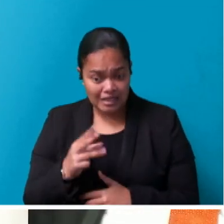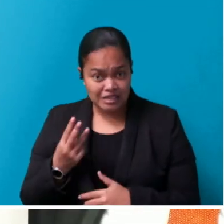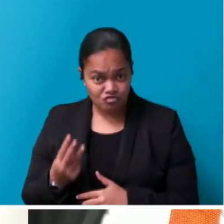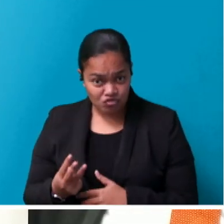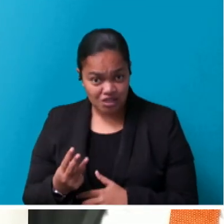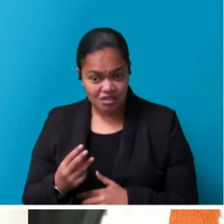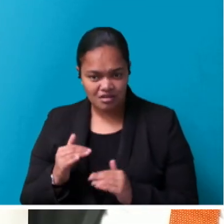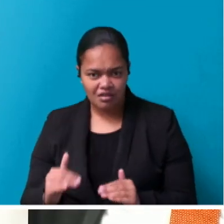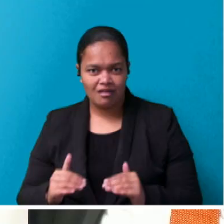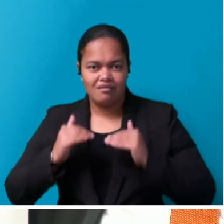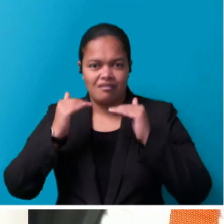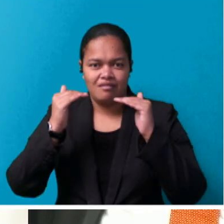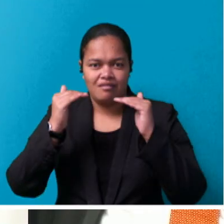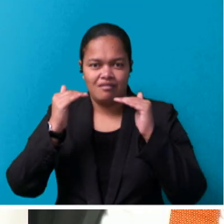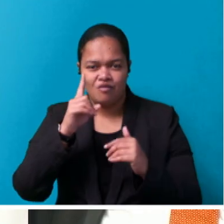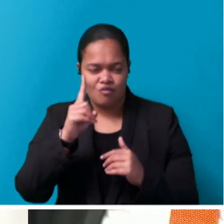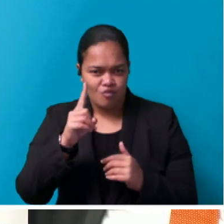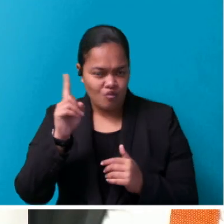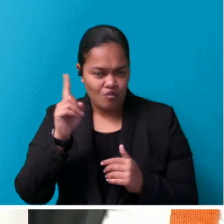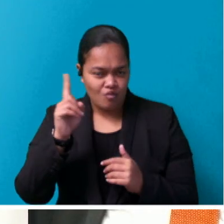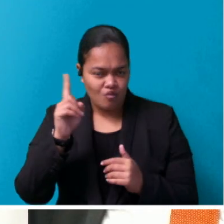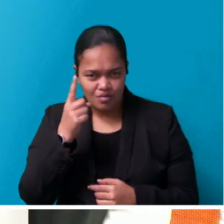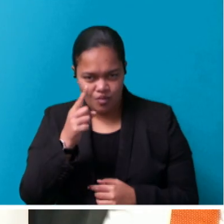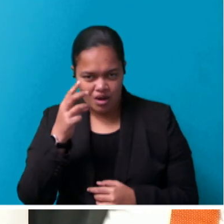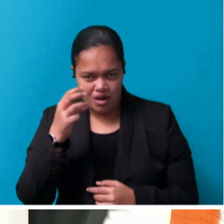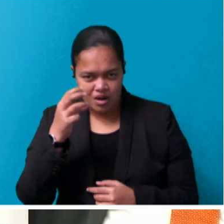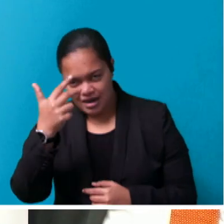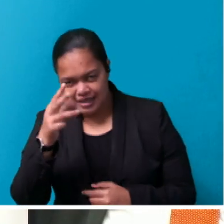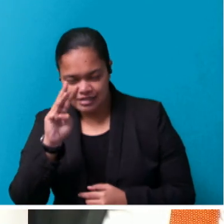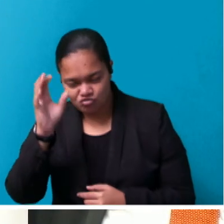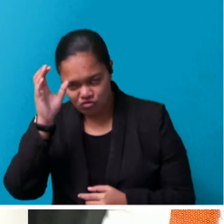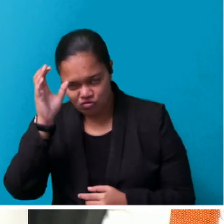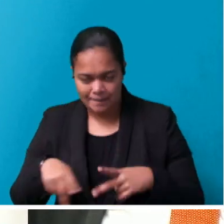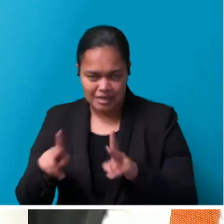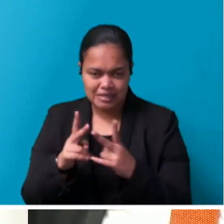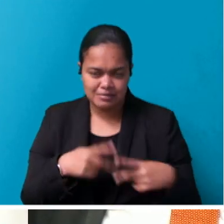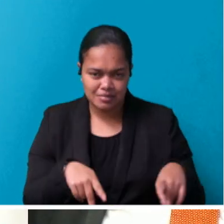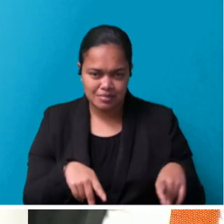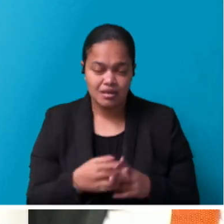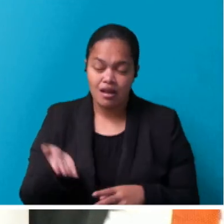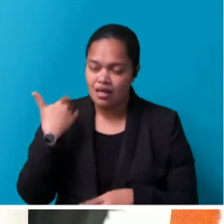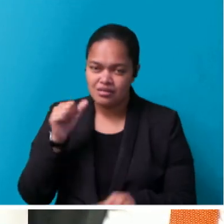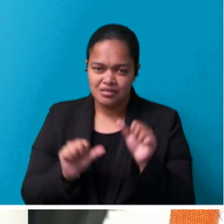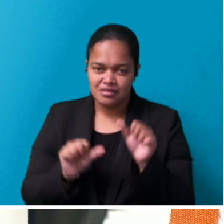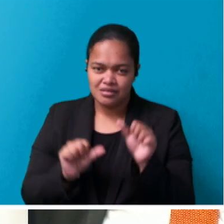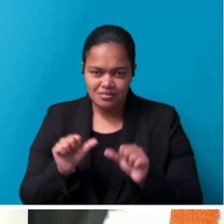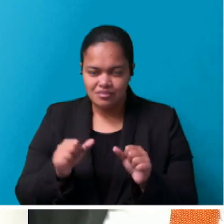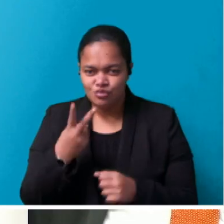of 193 nations, a jump of 4 places from the last assessment in